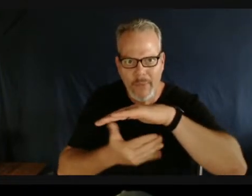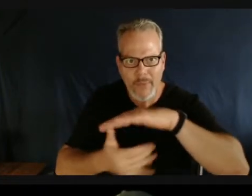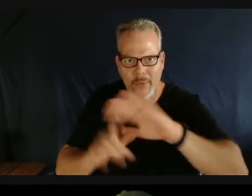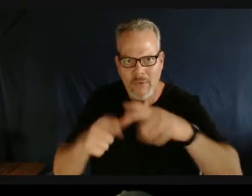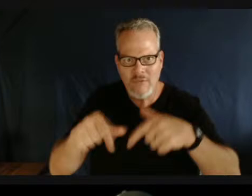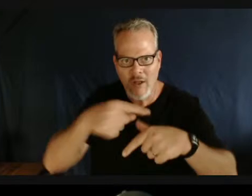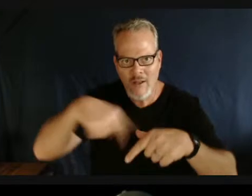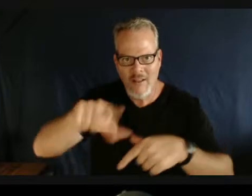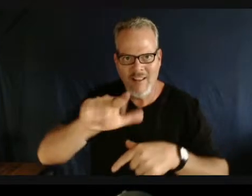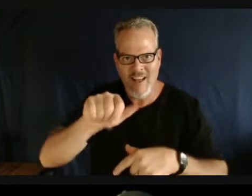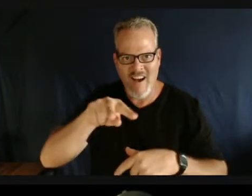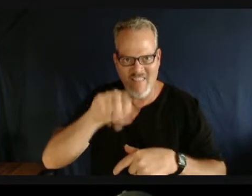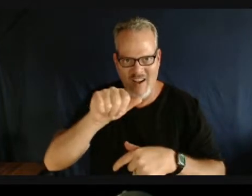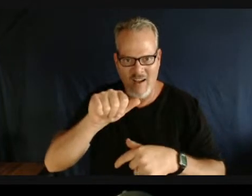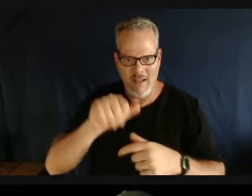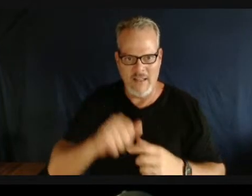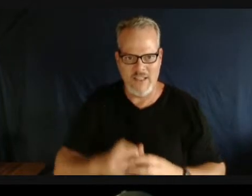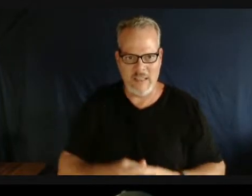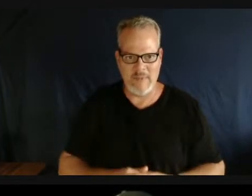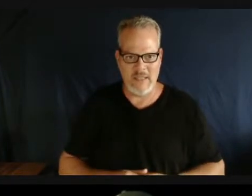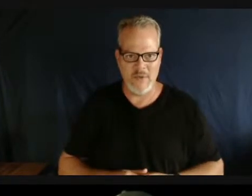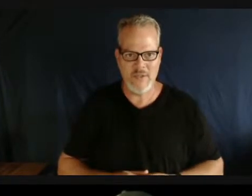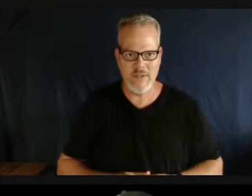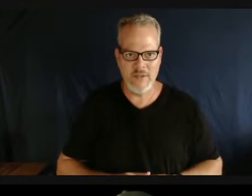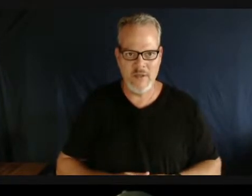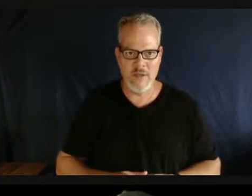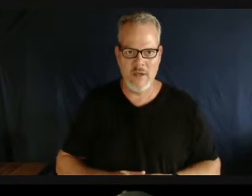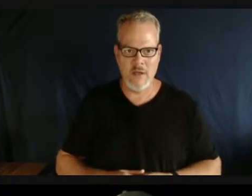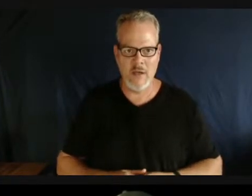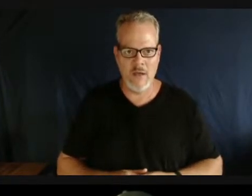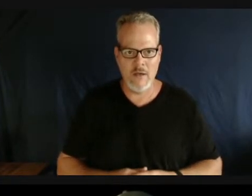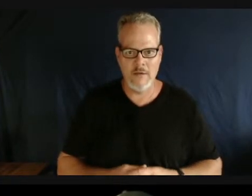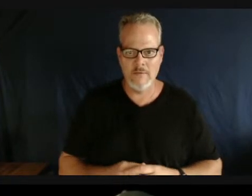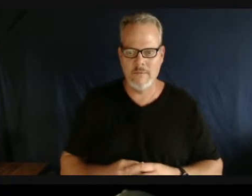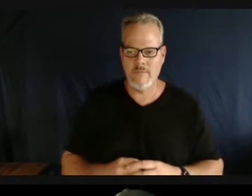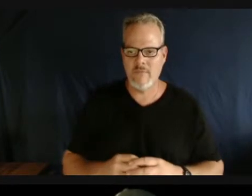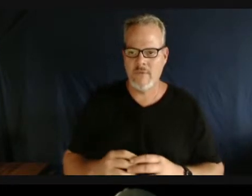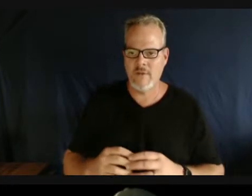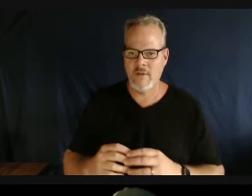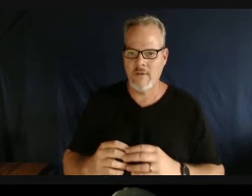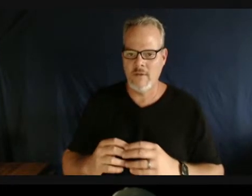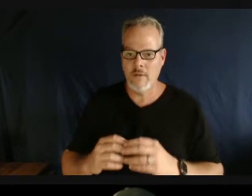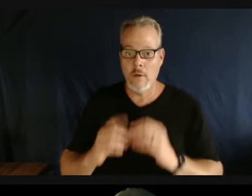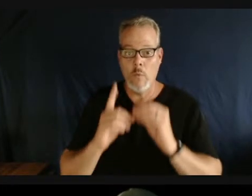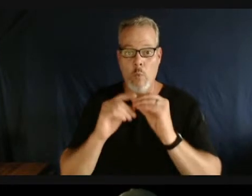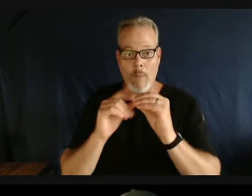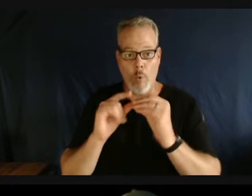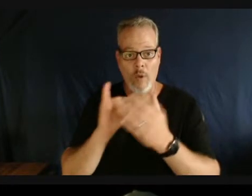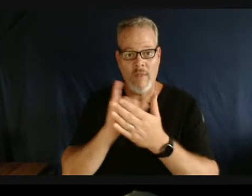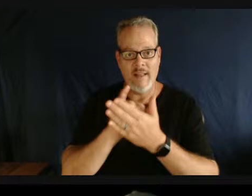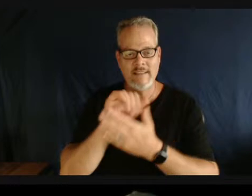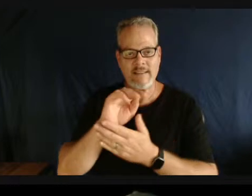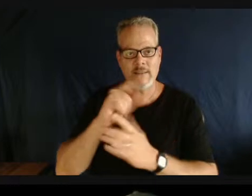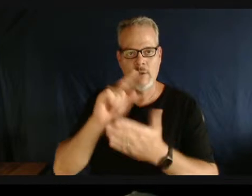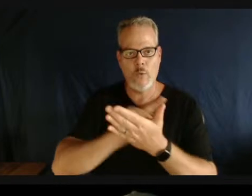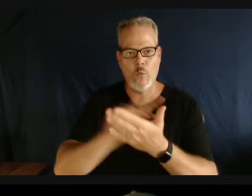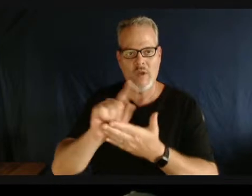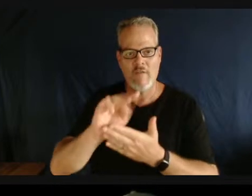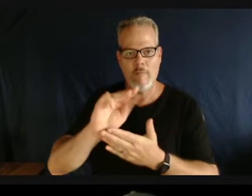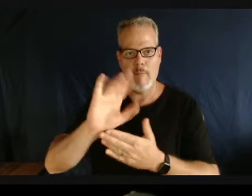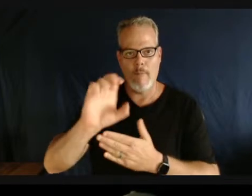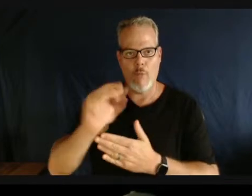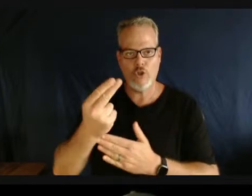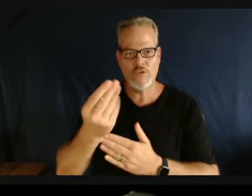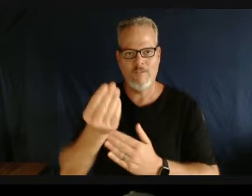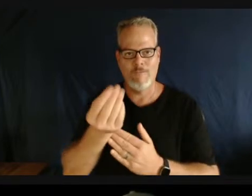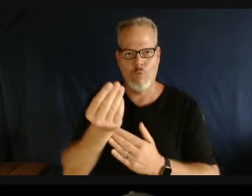the vents. One more, going back to March 14th, the week before. So there you see there have been lots of